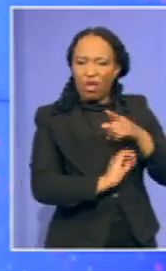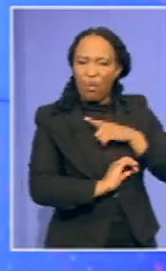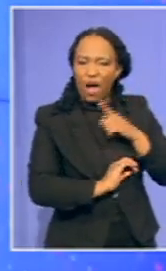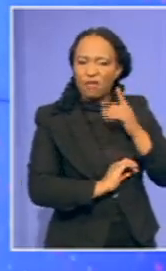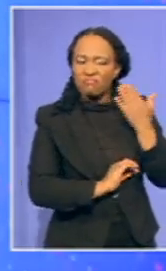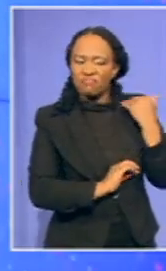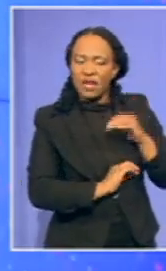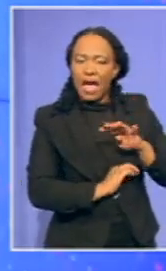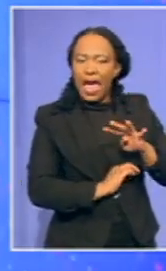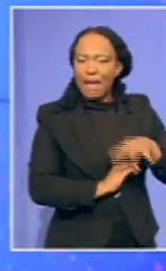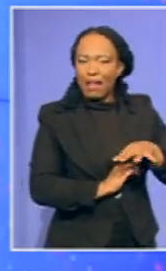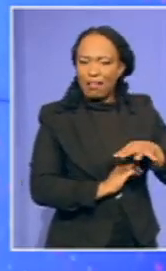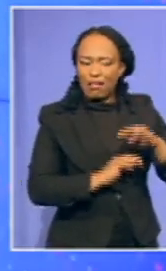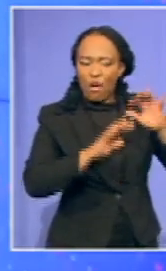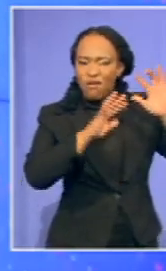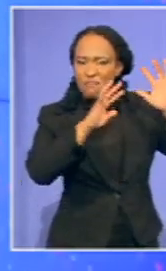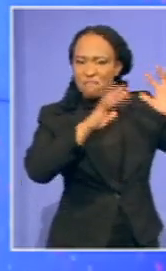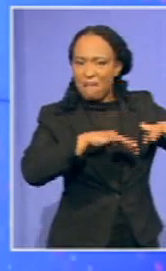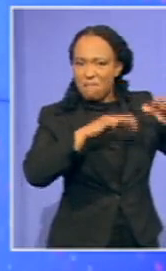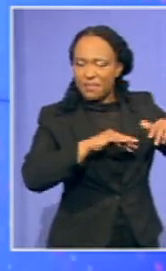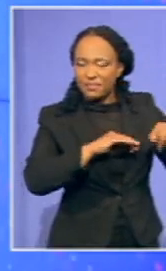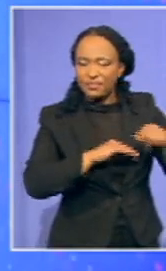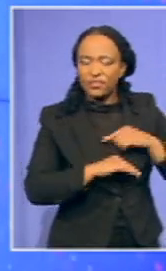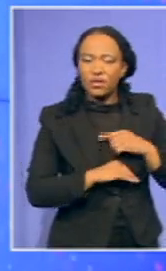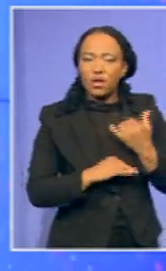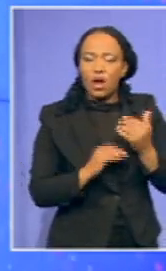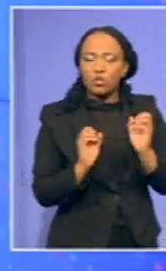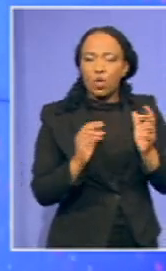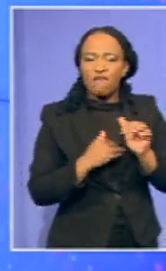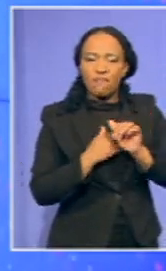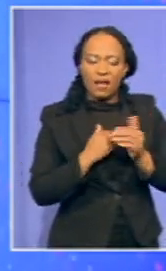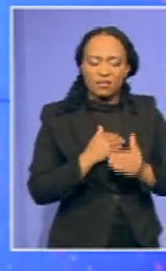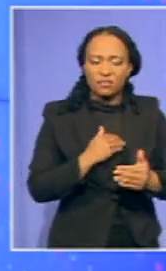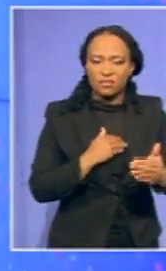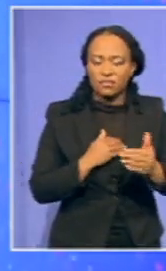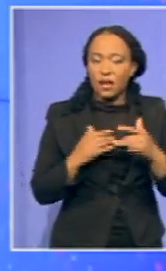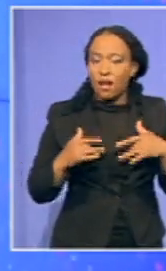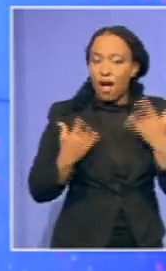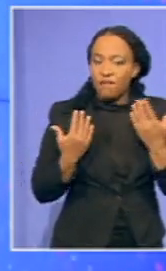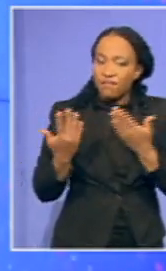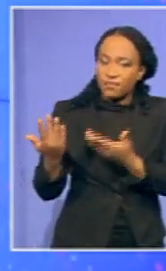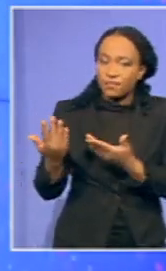eThekwini Municipality to implement water rationing for at least 12 months. Let's take you live to the briefing.